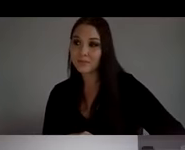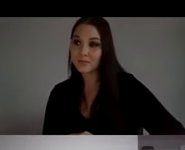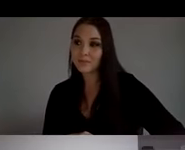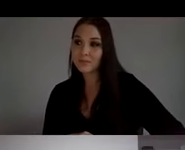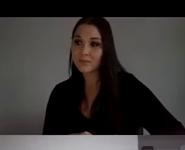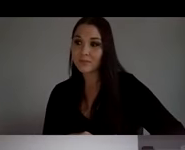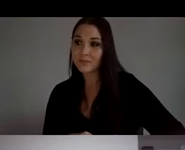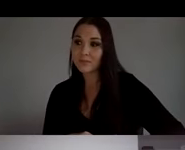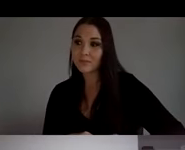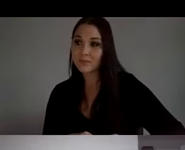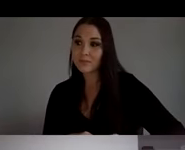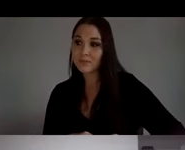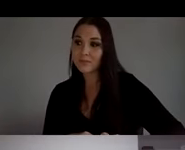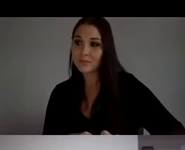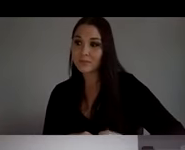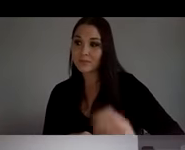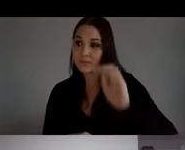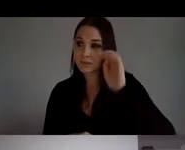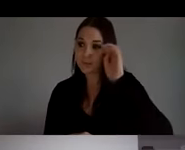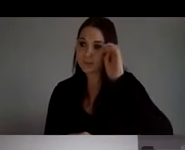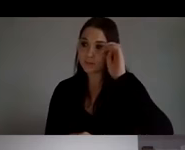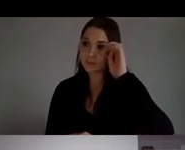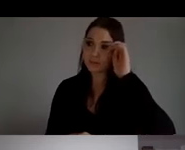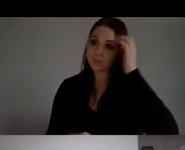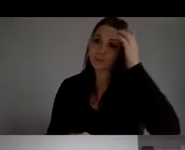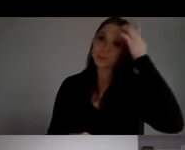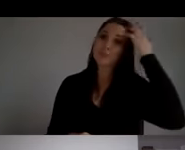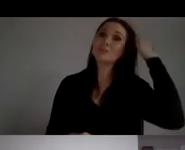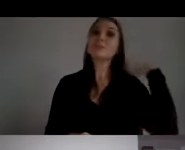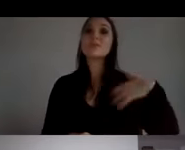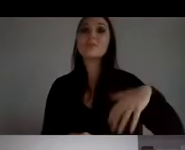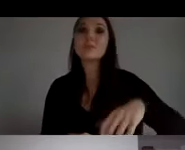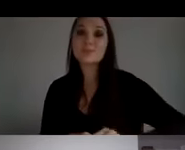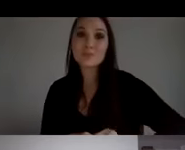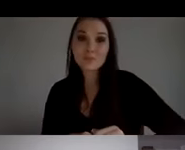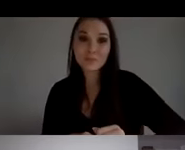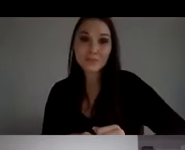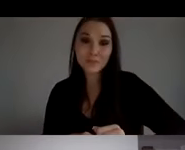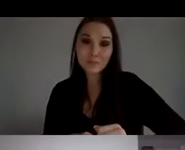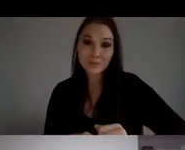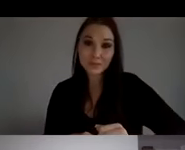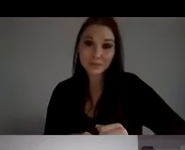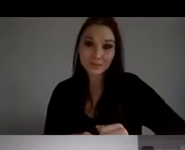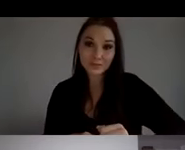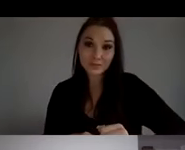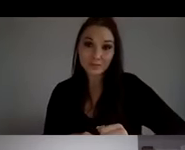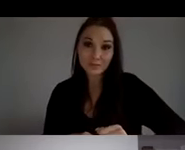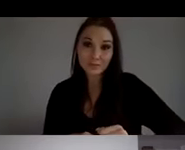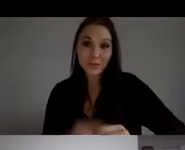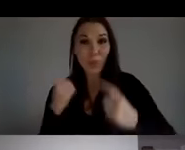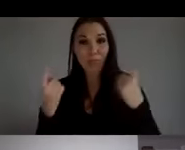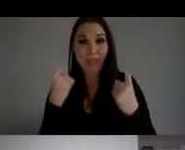was saying. So I was saying that GANs, people often think like immediately